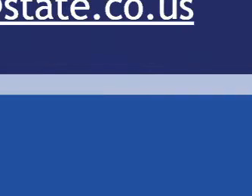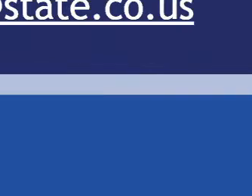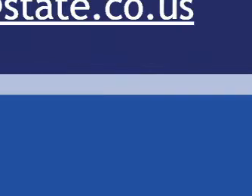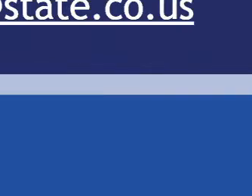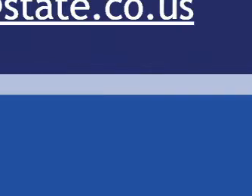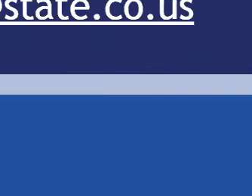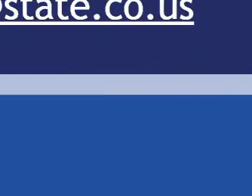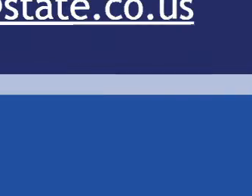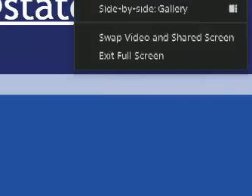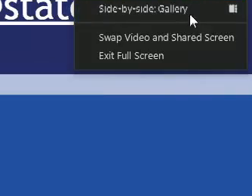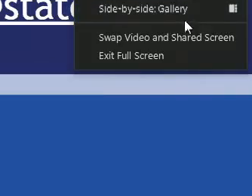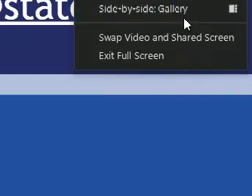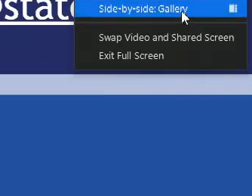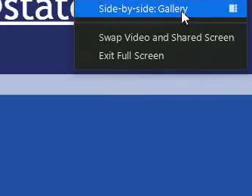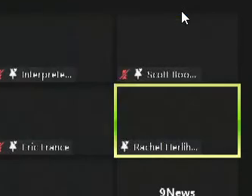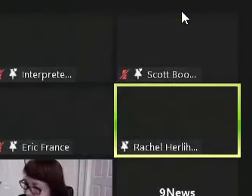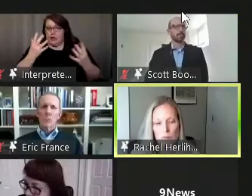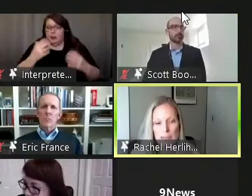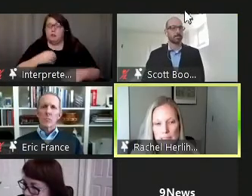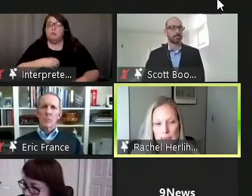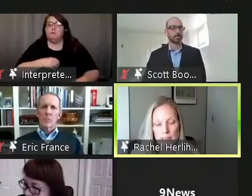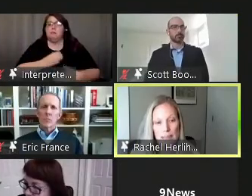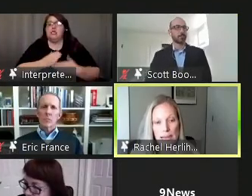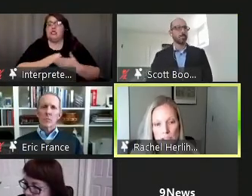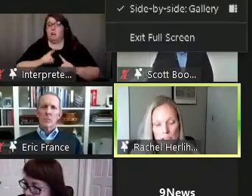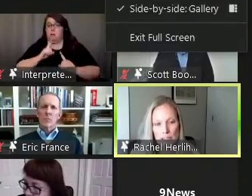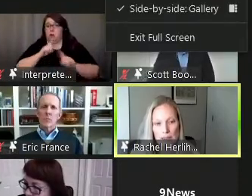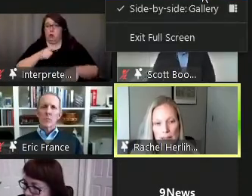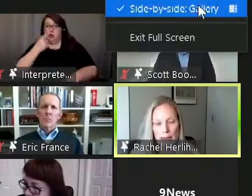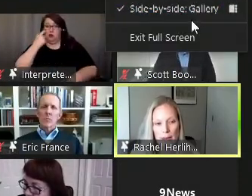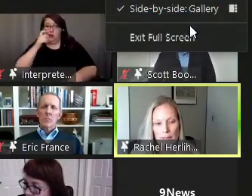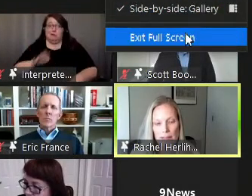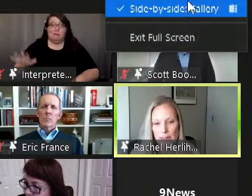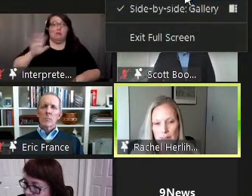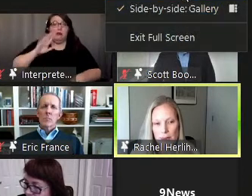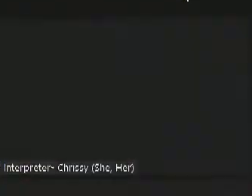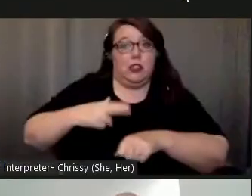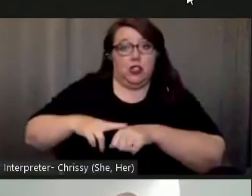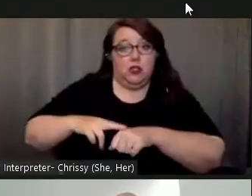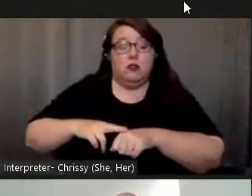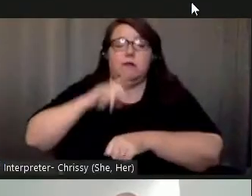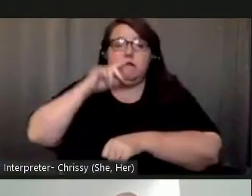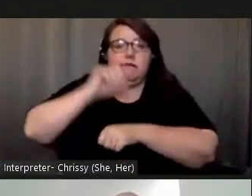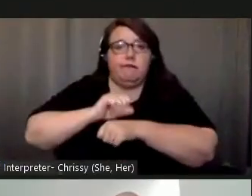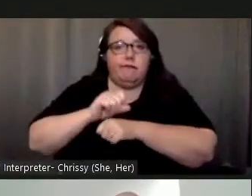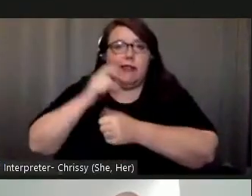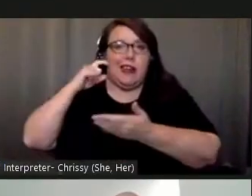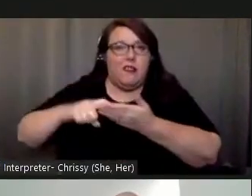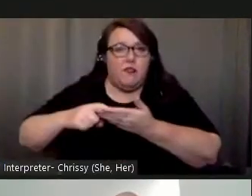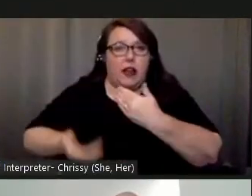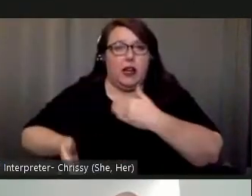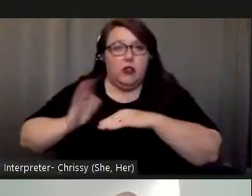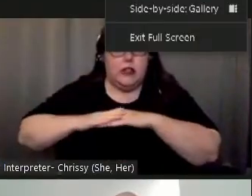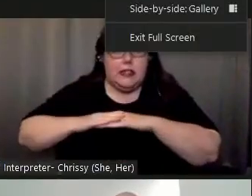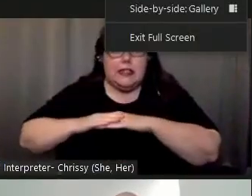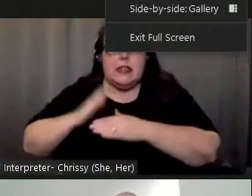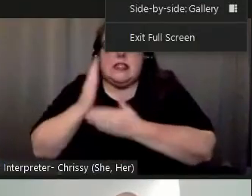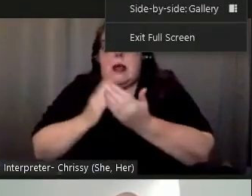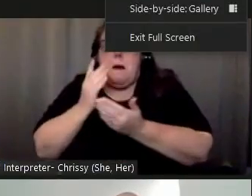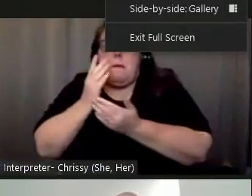Colorado. There have been some reports that have come out recently nationally that have identified potential increasing trends in some parts